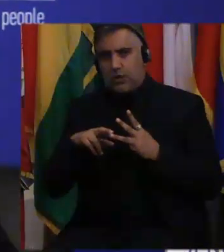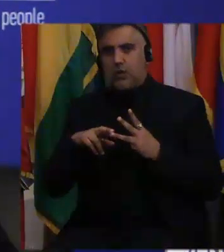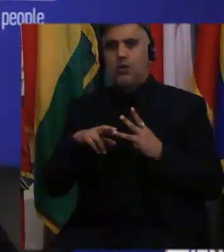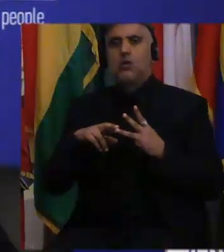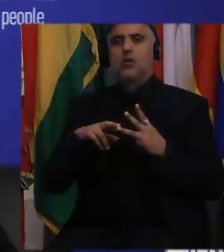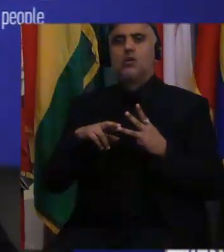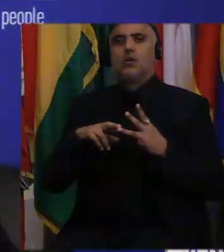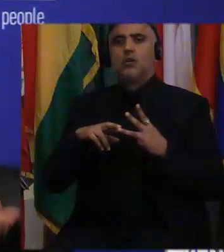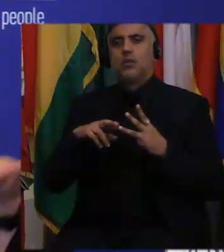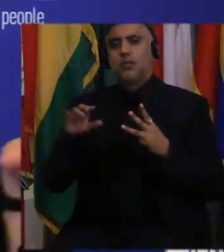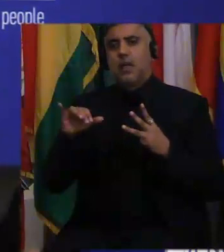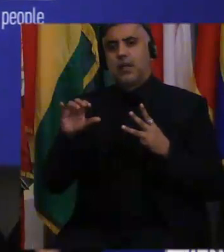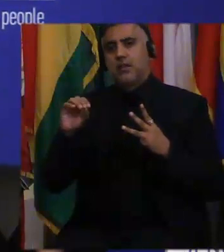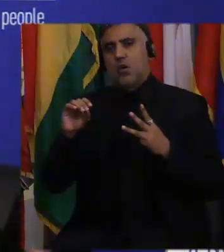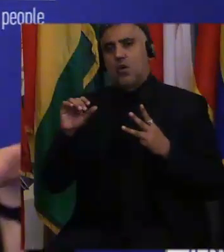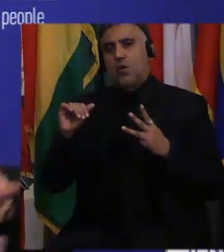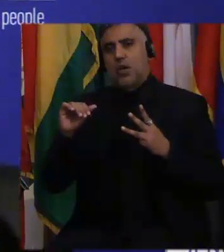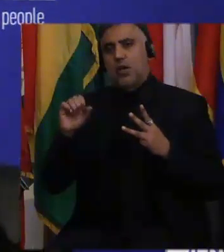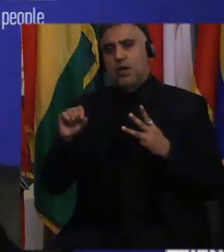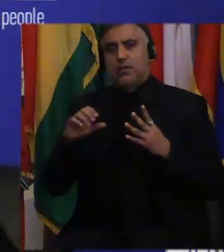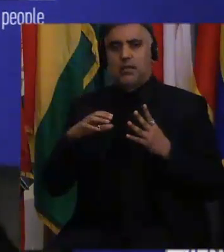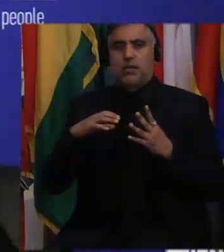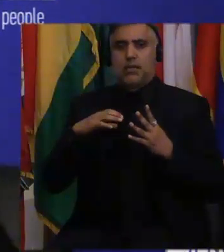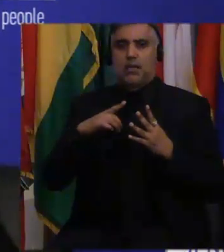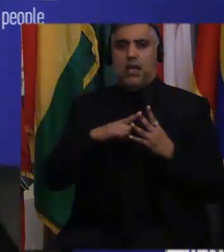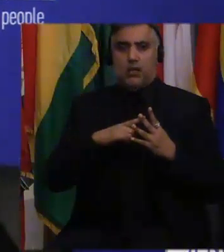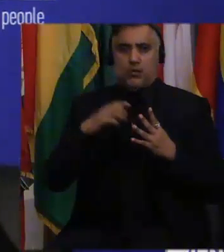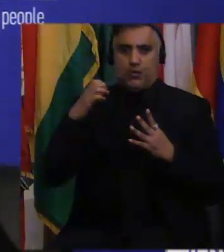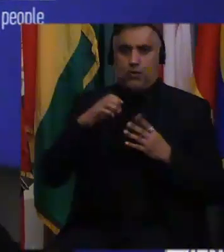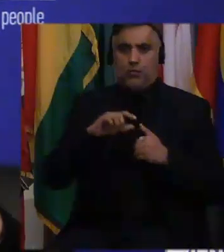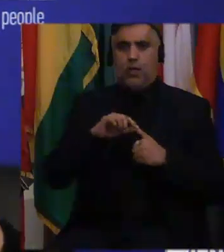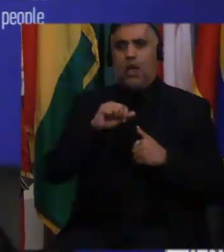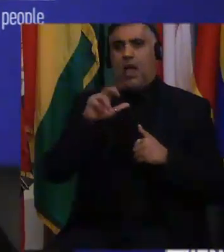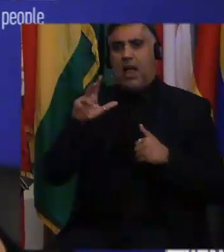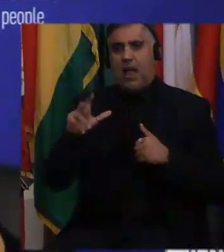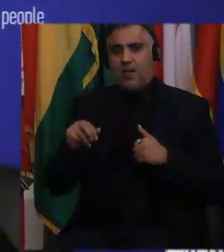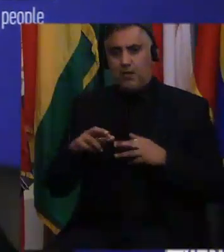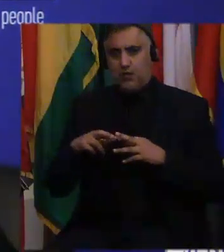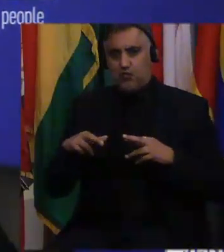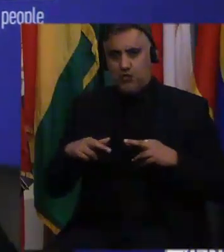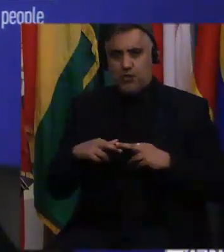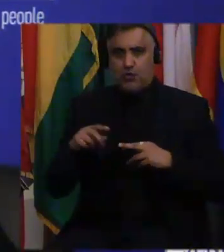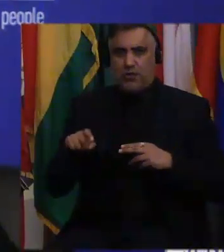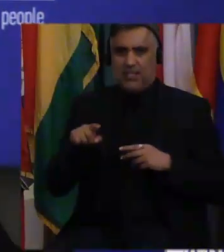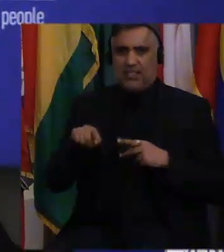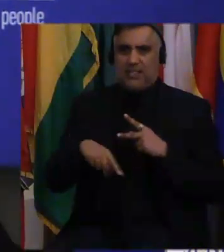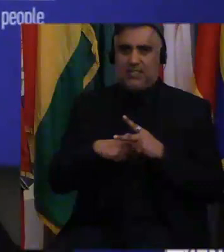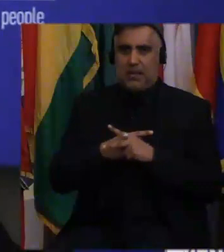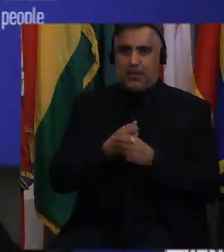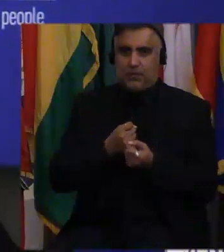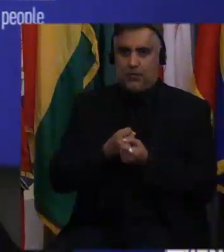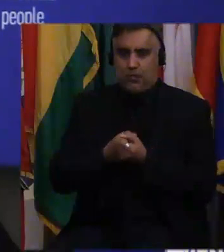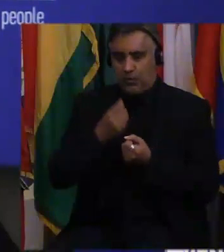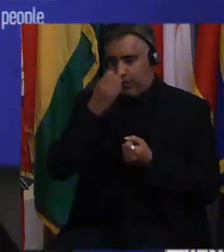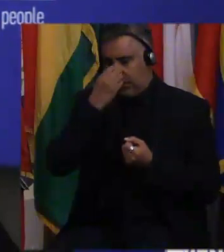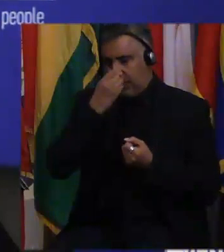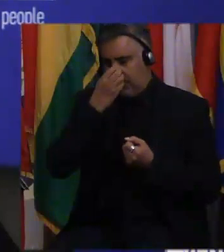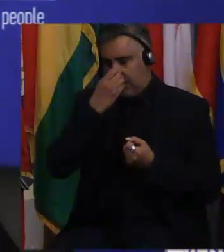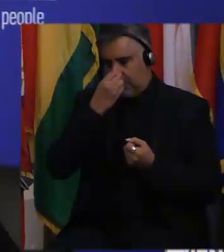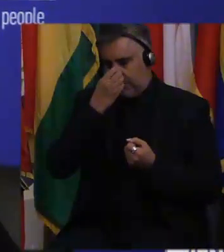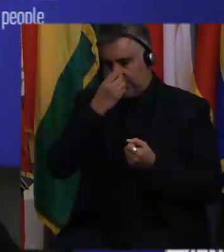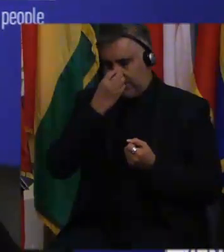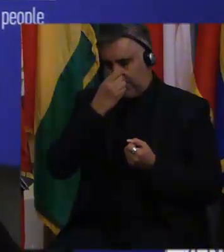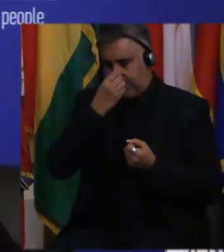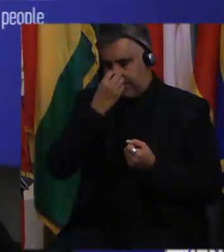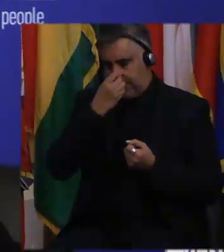like Organization for American States, Council of Europe, African region. So we need this type of support. With respect to